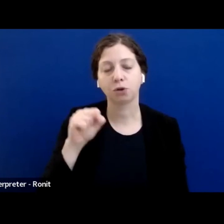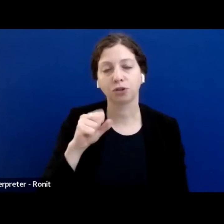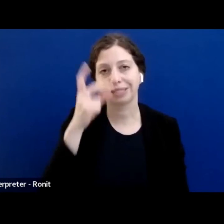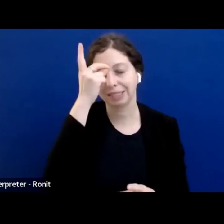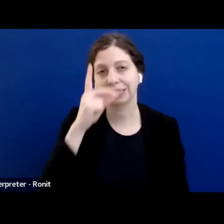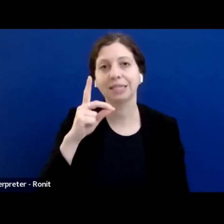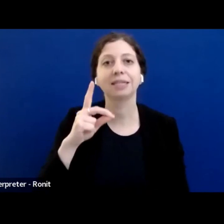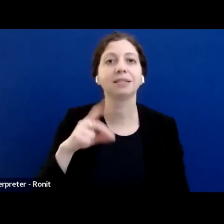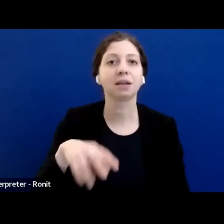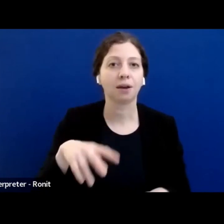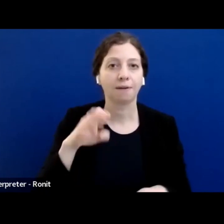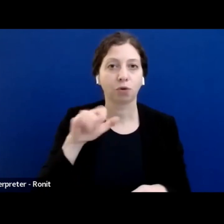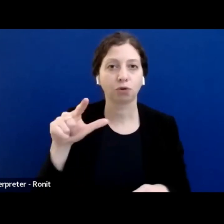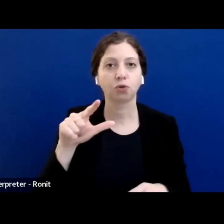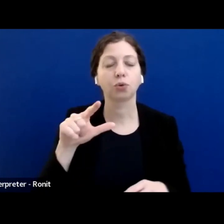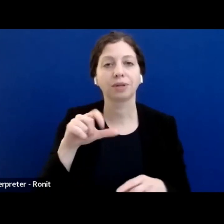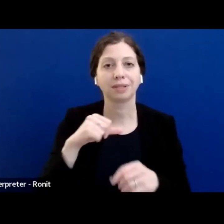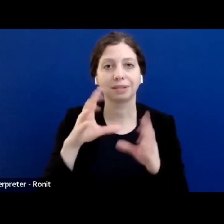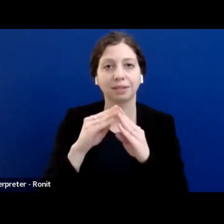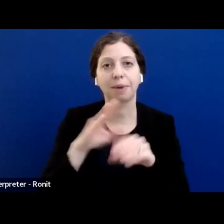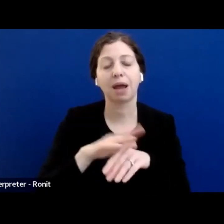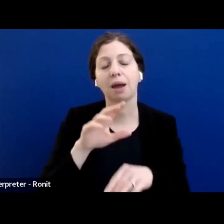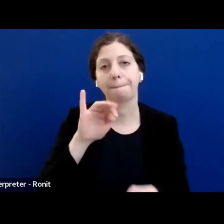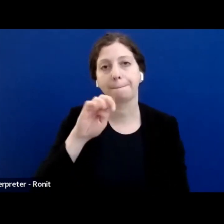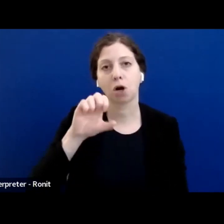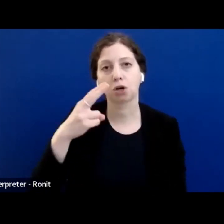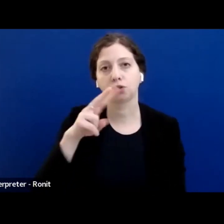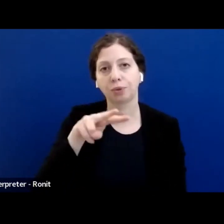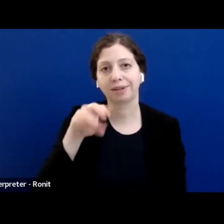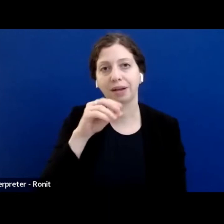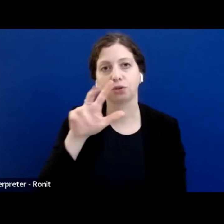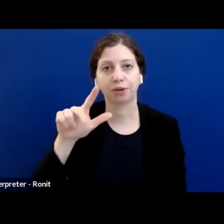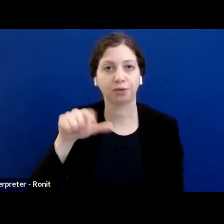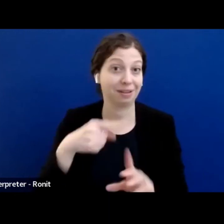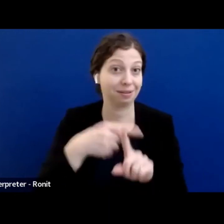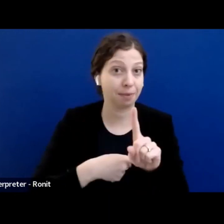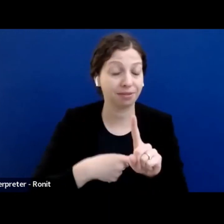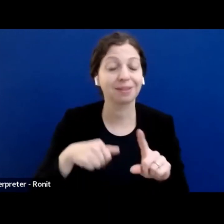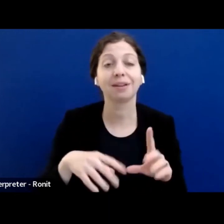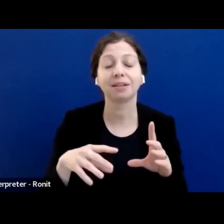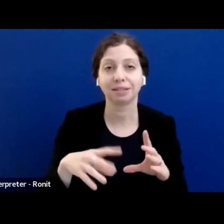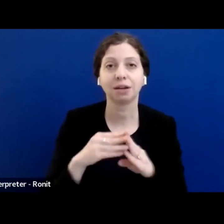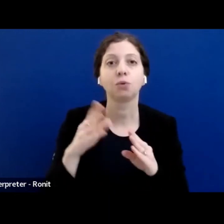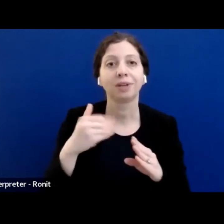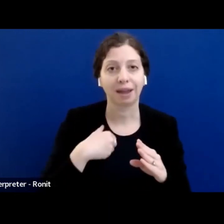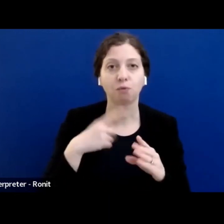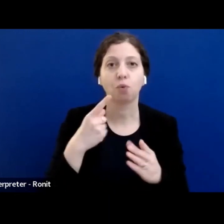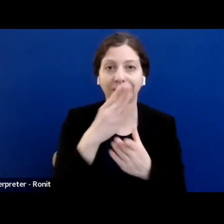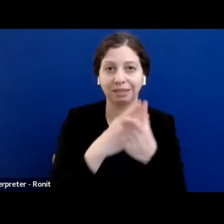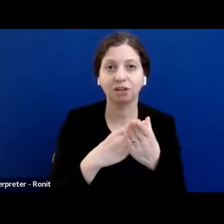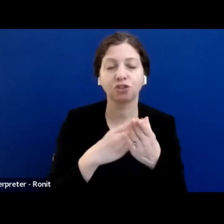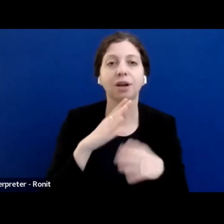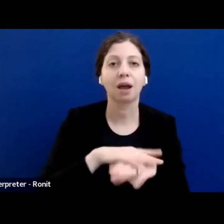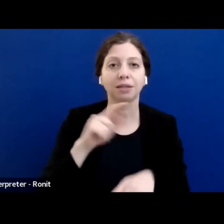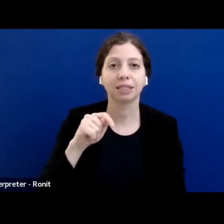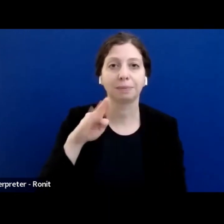is happening on March 22nd and 23rd of this month. And this summit will have a session on TBI since it's been identified